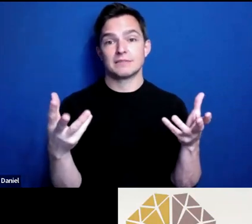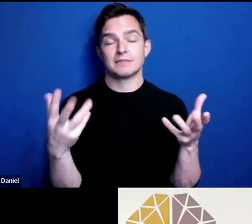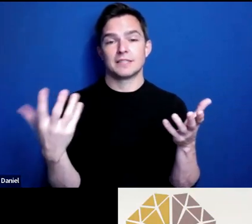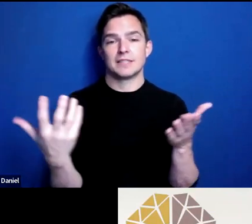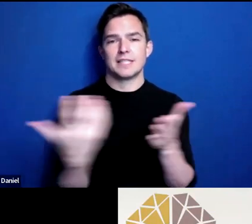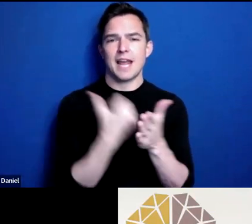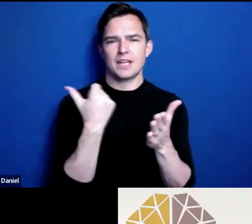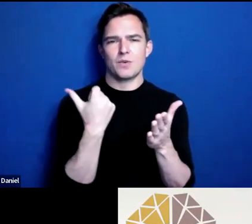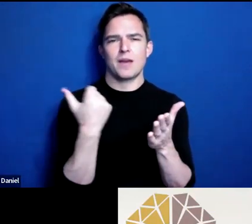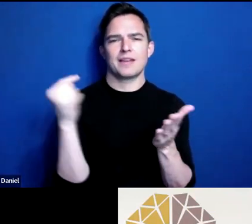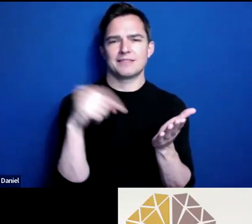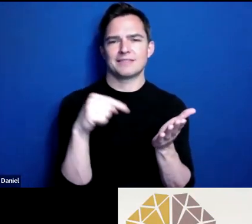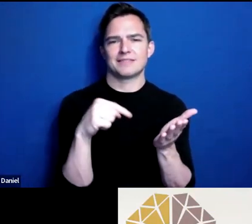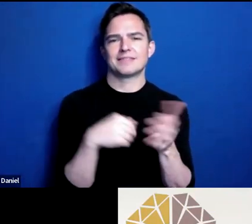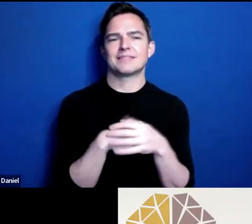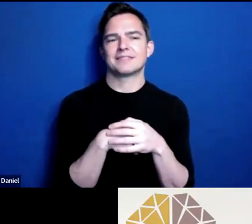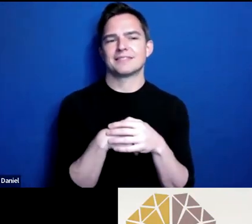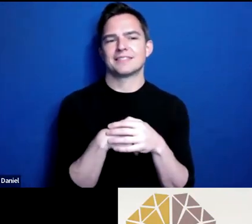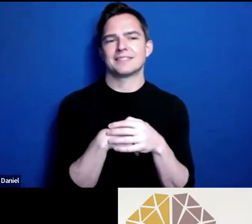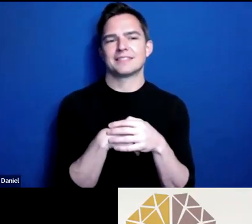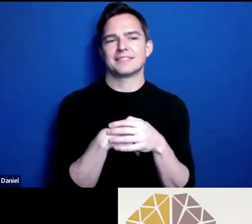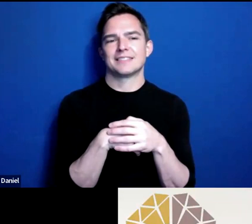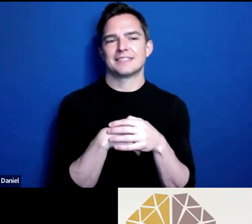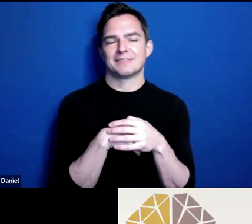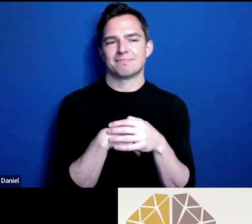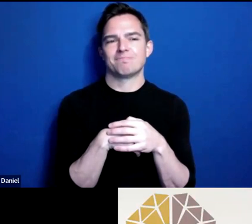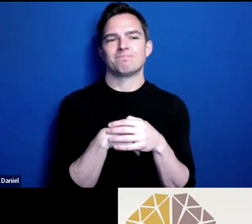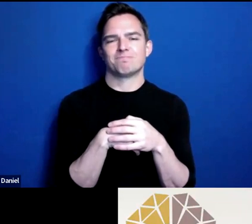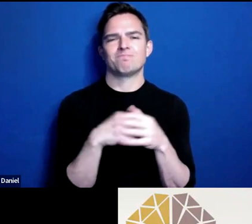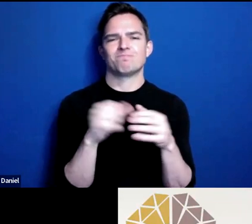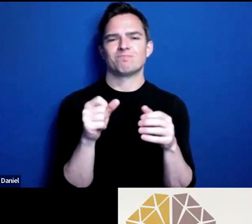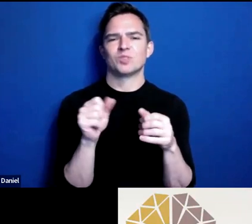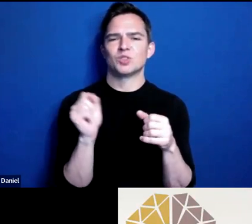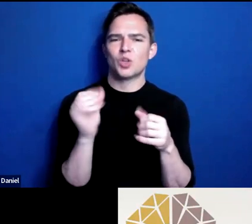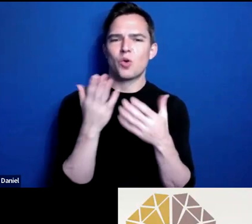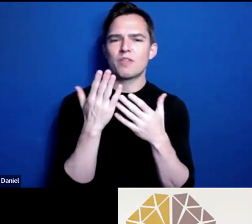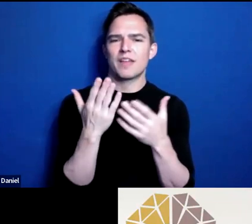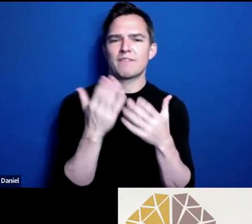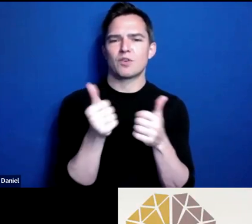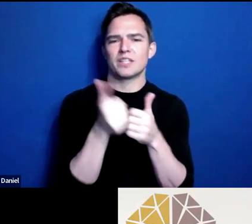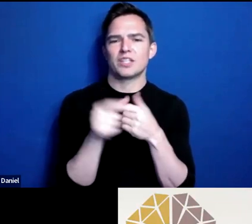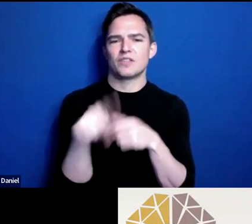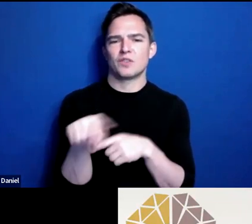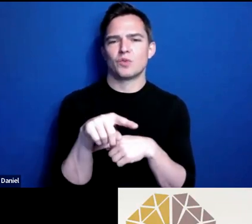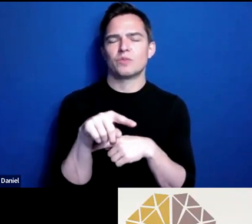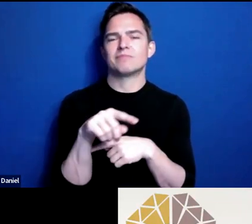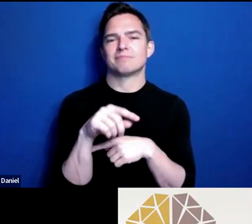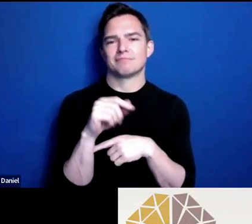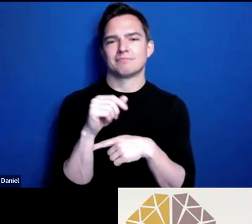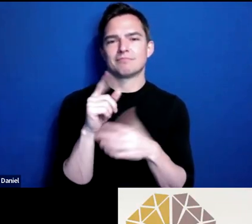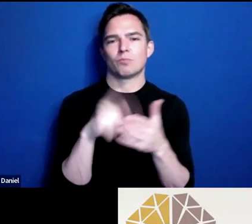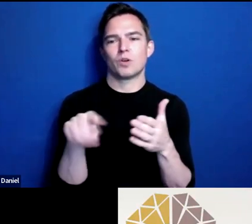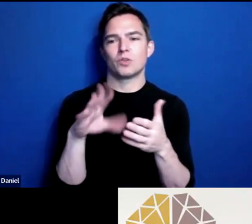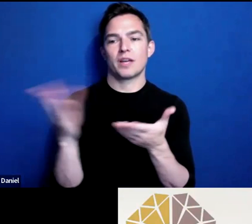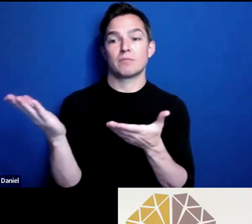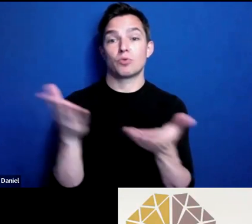takeaways. And yes, just so thankful to each of you for what you all